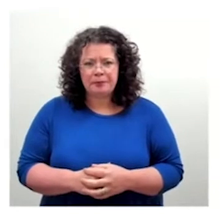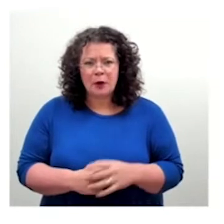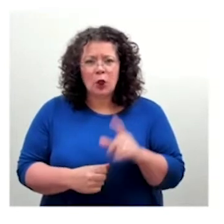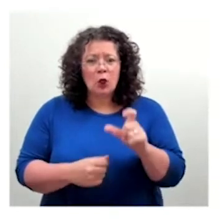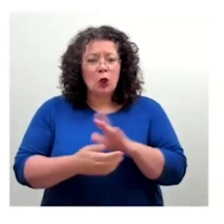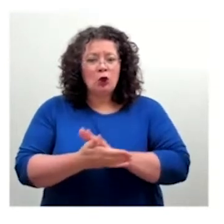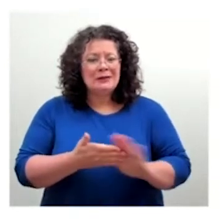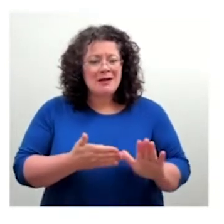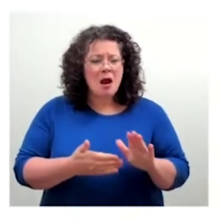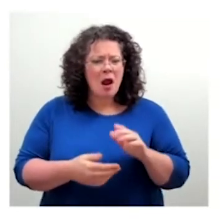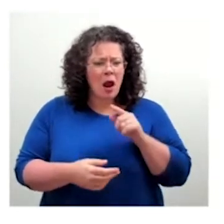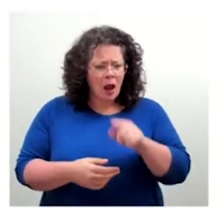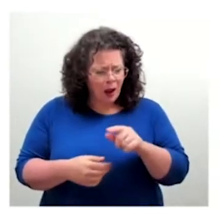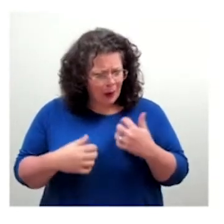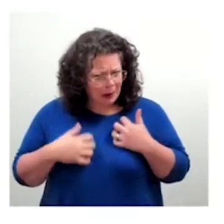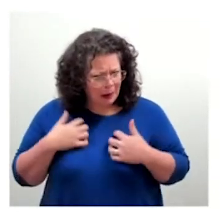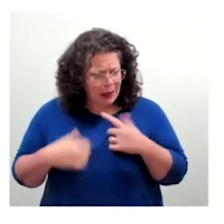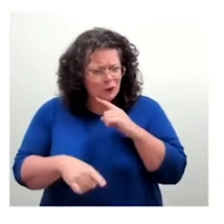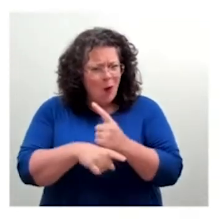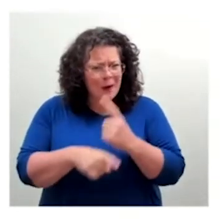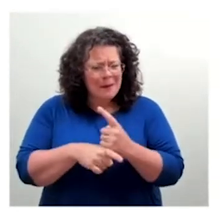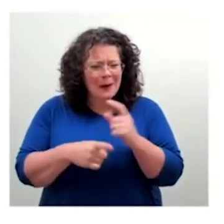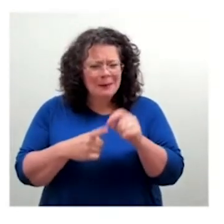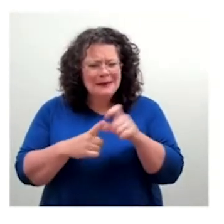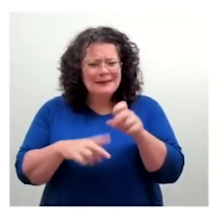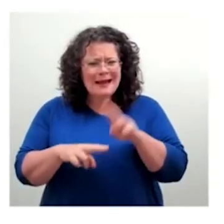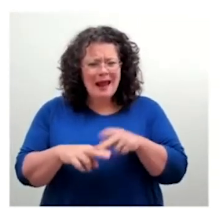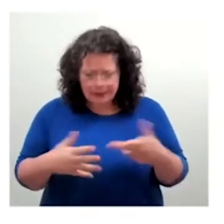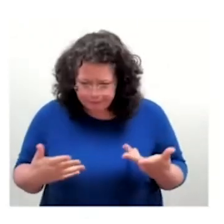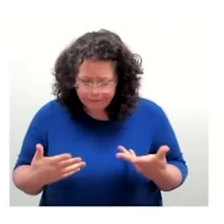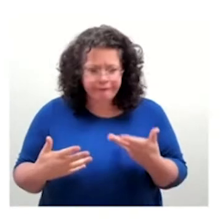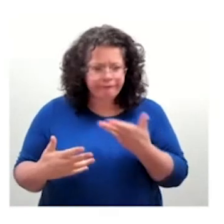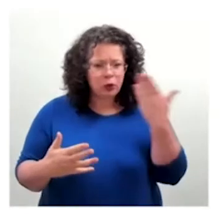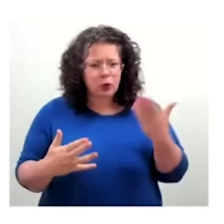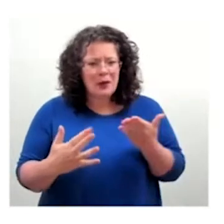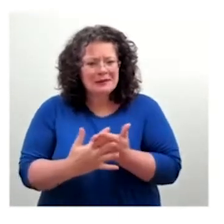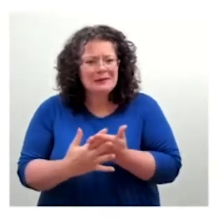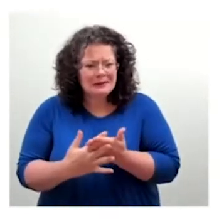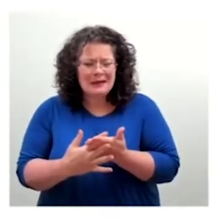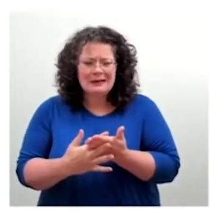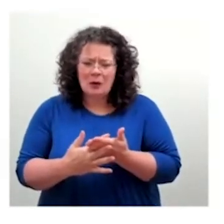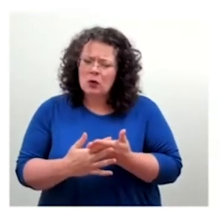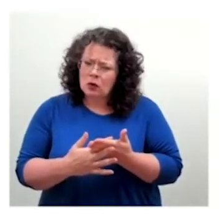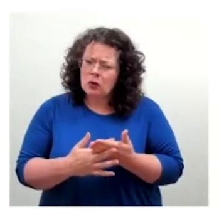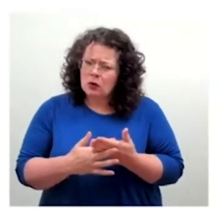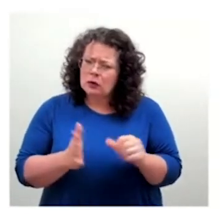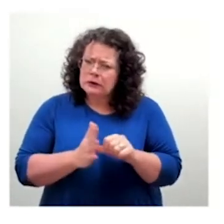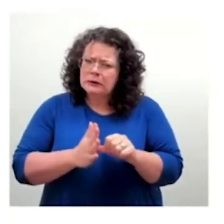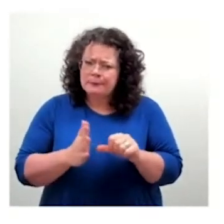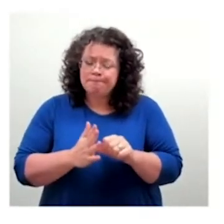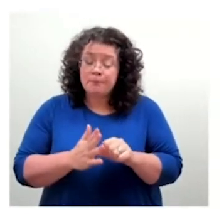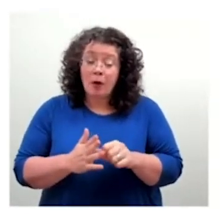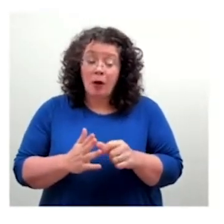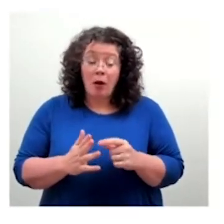content's accessible. So it's something that needs to be addressed from government as well as industry. So thank